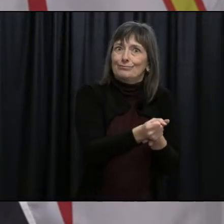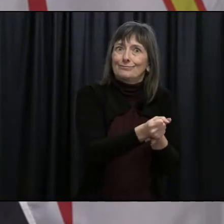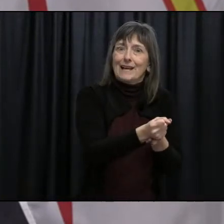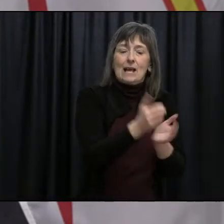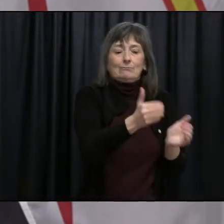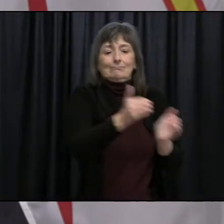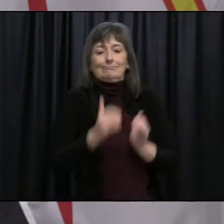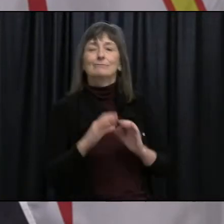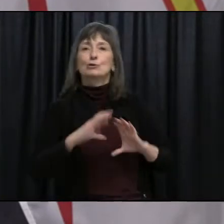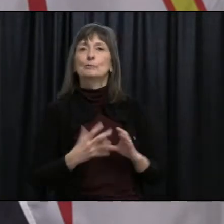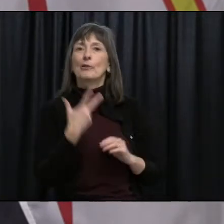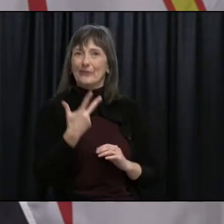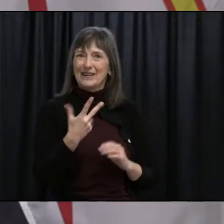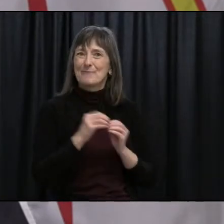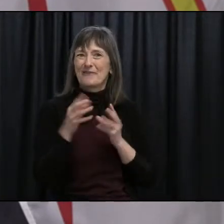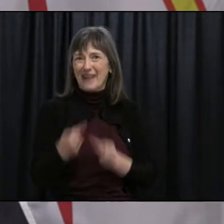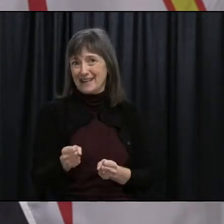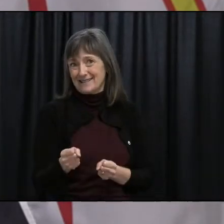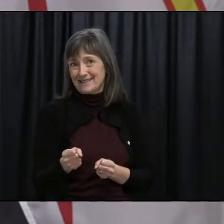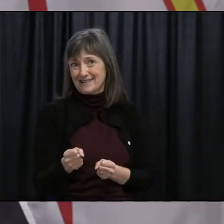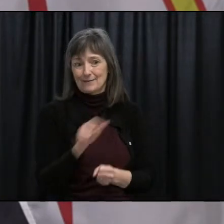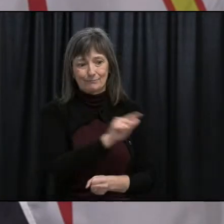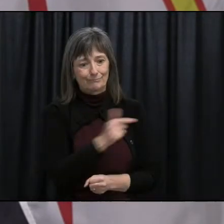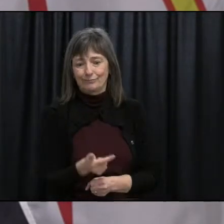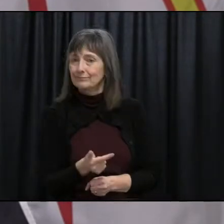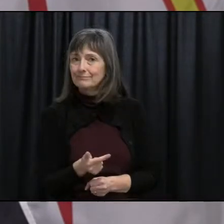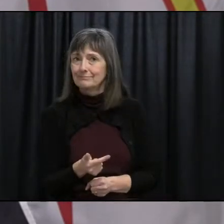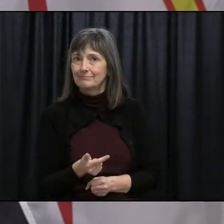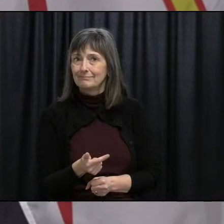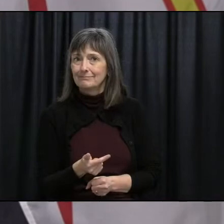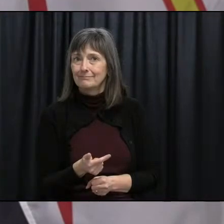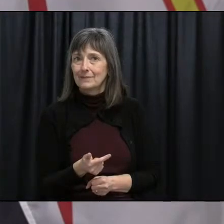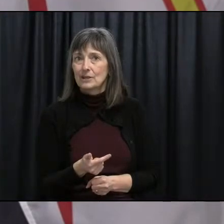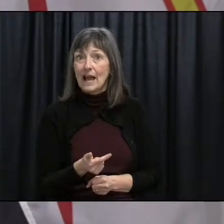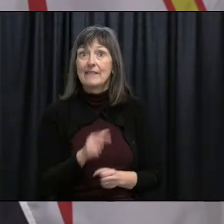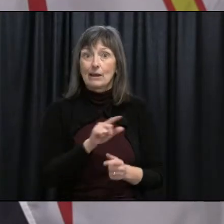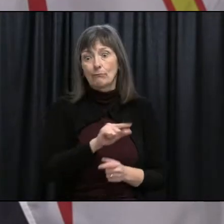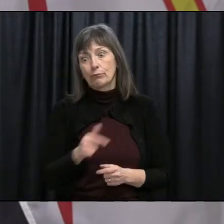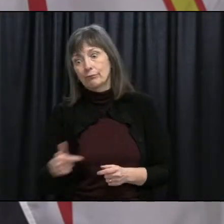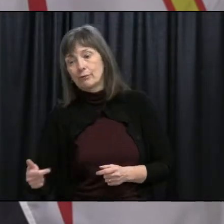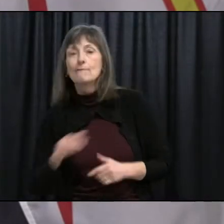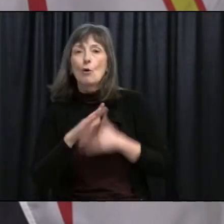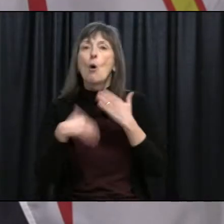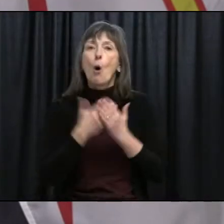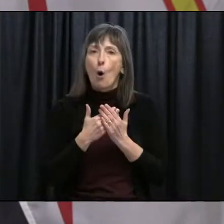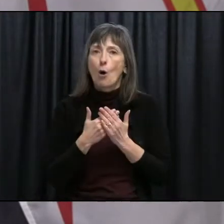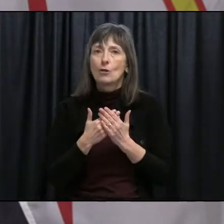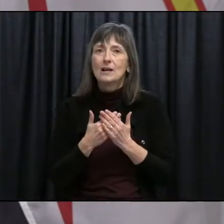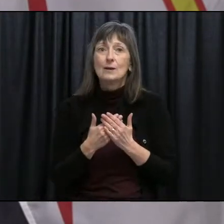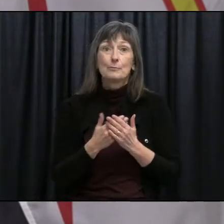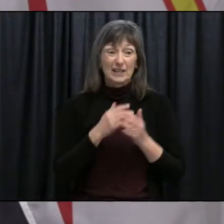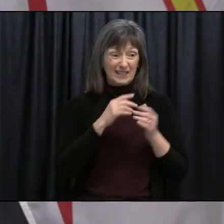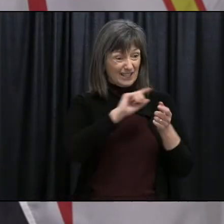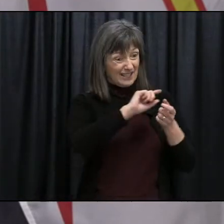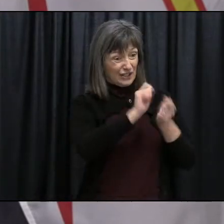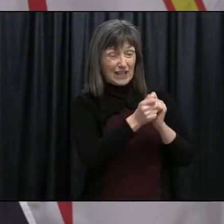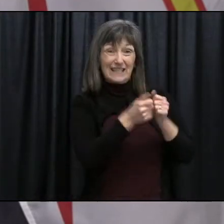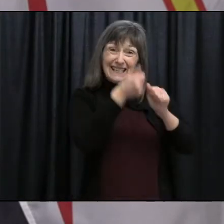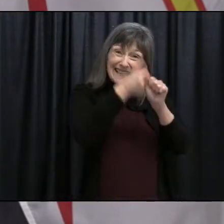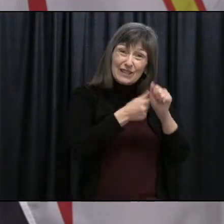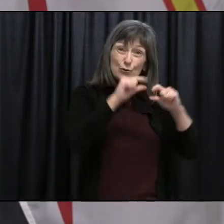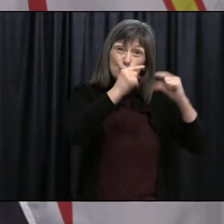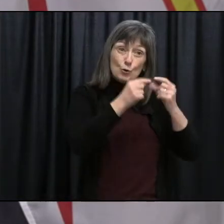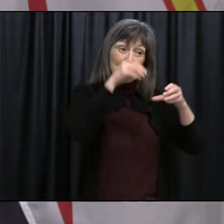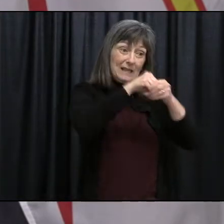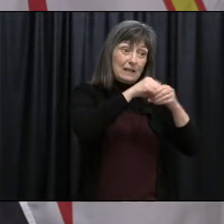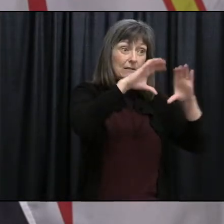phase 3 a little bit faster, and thereby be able to vaccinate everyone faster. But I don't think we'll be changing the priority groups at